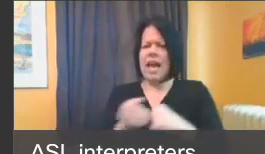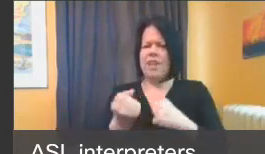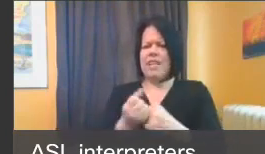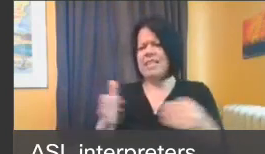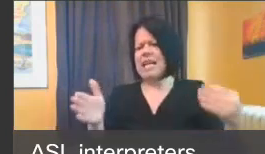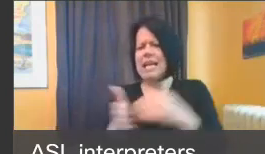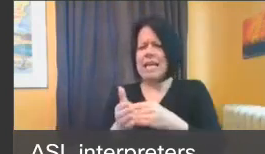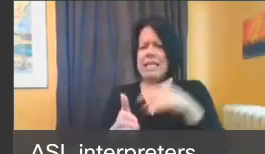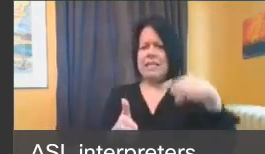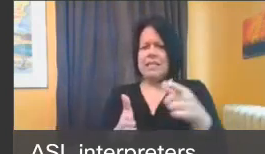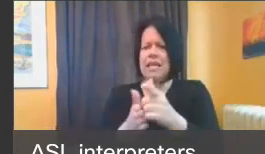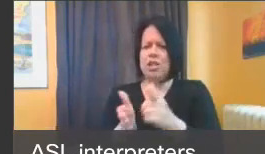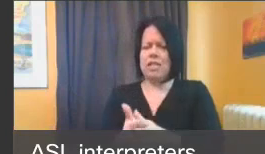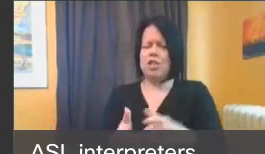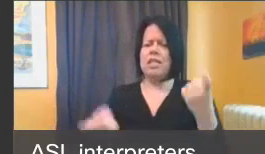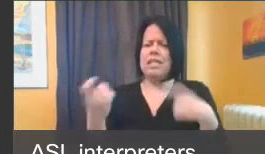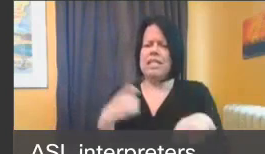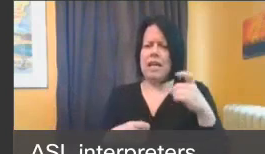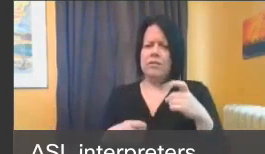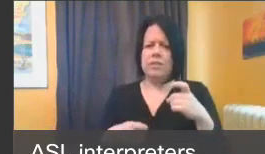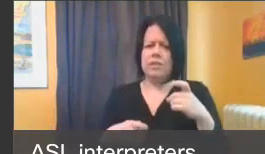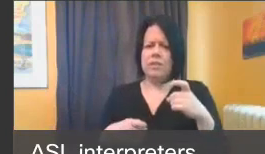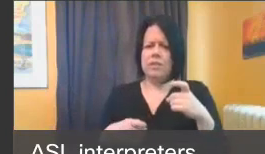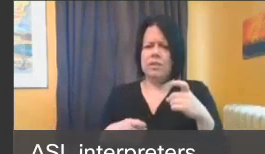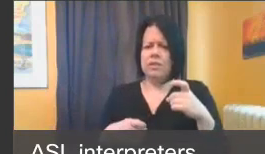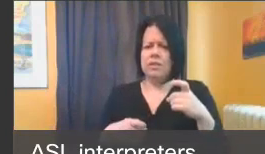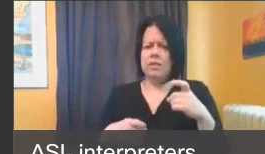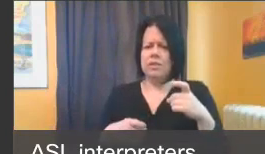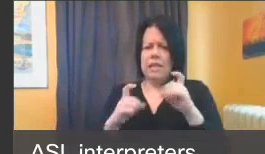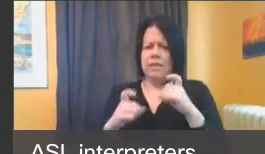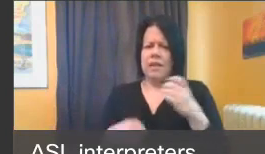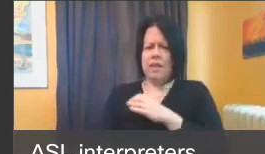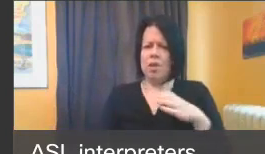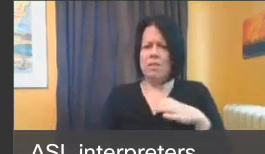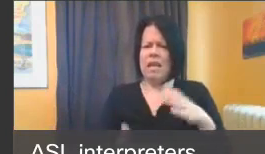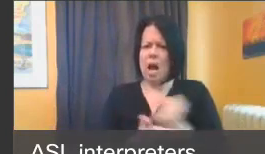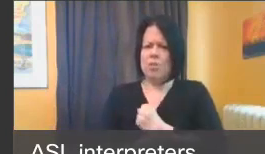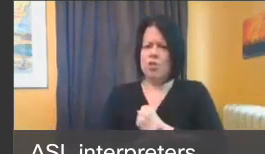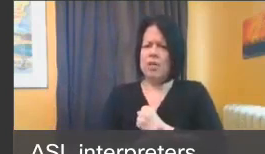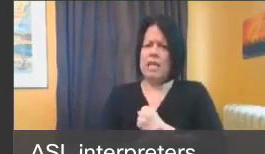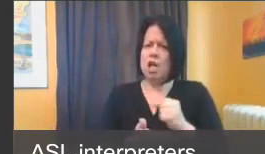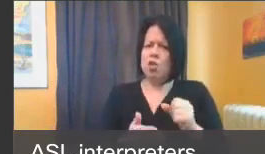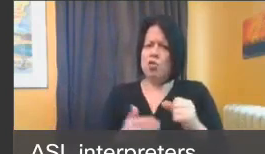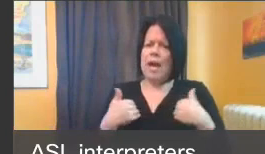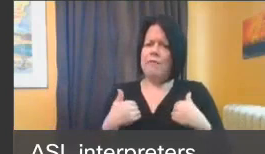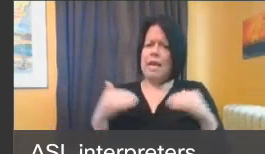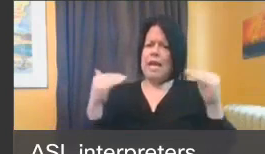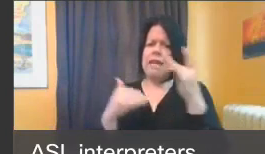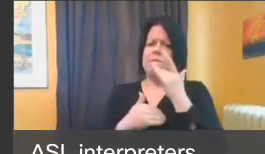legislation, rather than giving the Florida committee an opportunity to give a fair evaluation